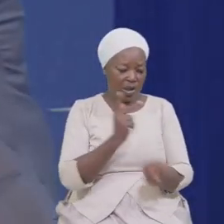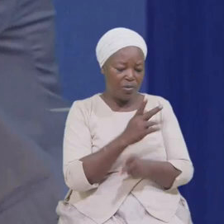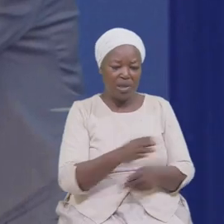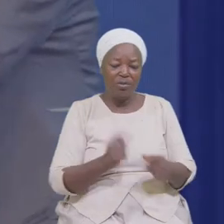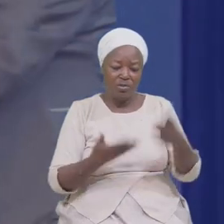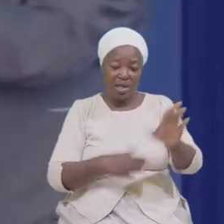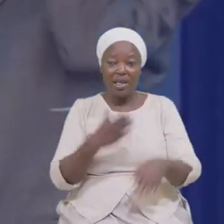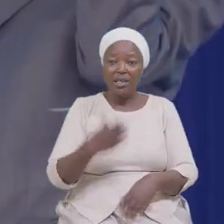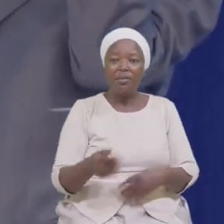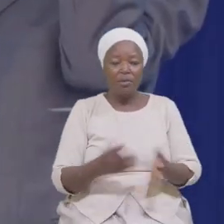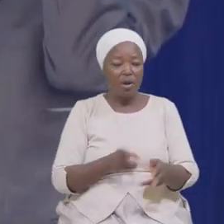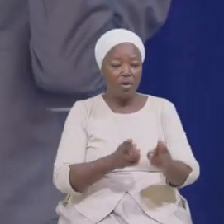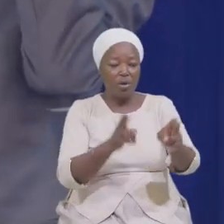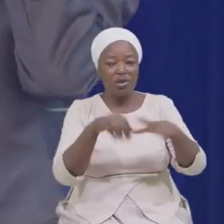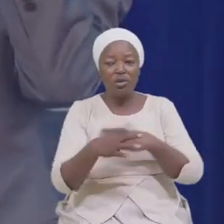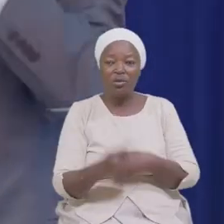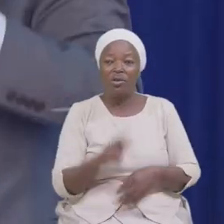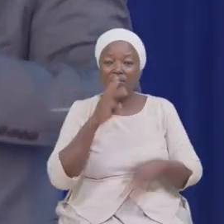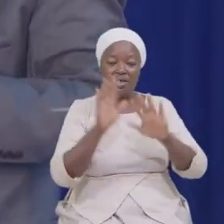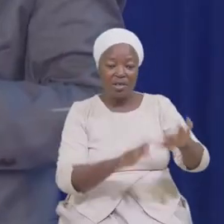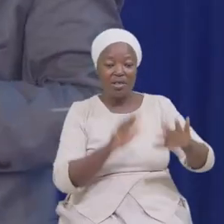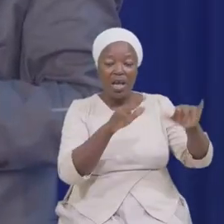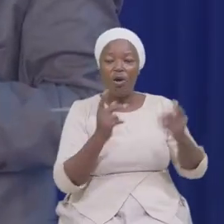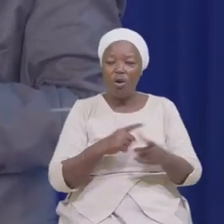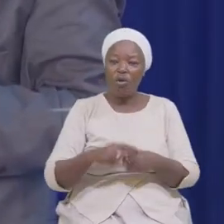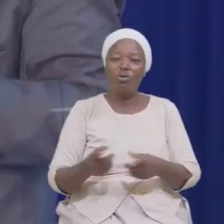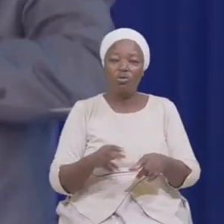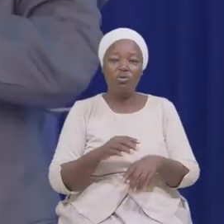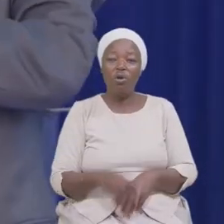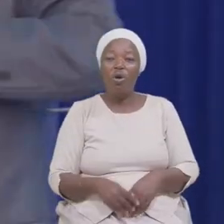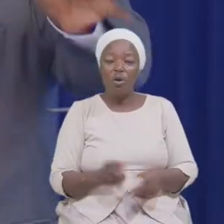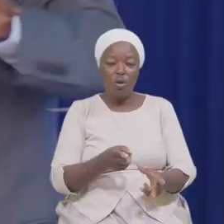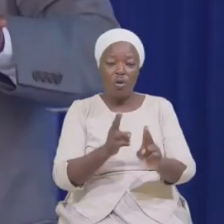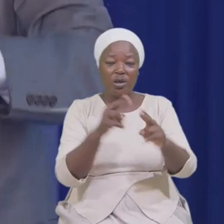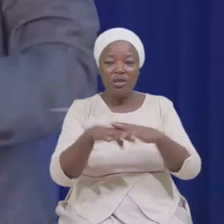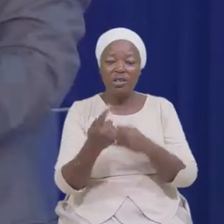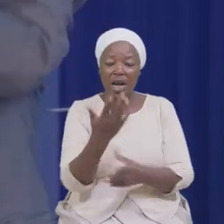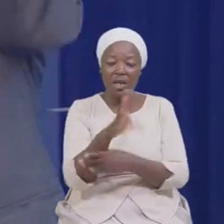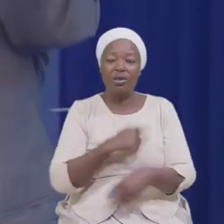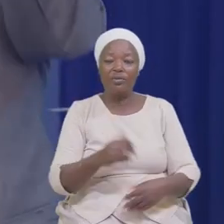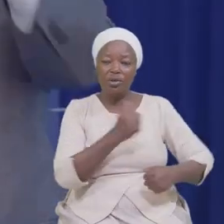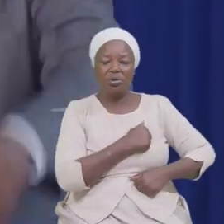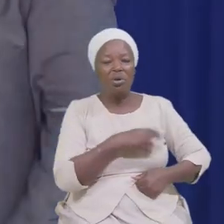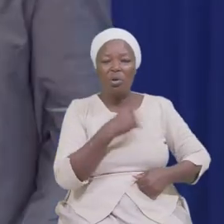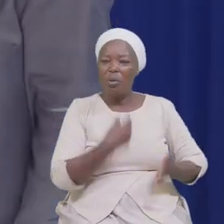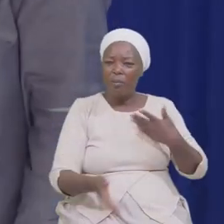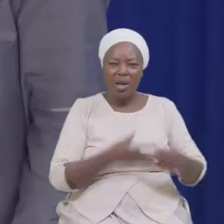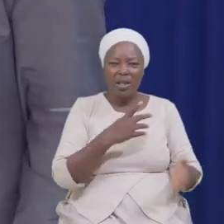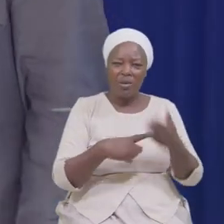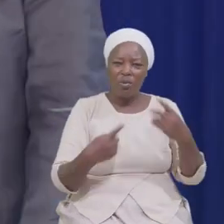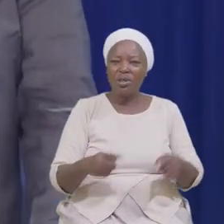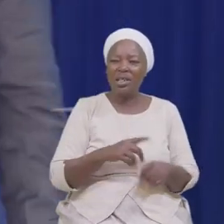rush into the sea or you rush into the arms of the soldiers. One way or the other, they say you are